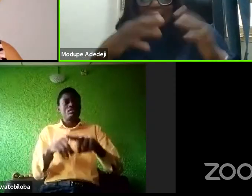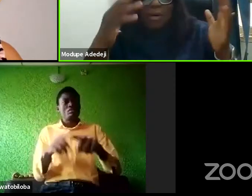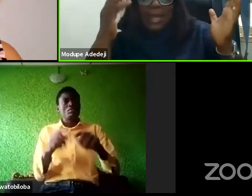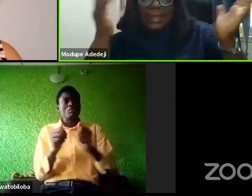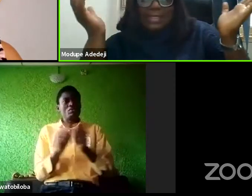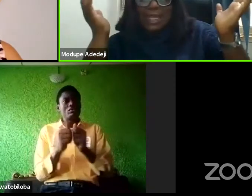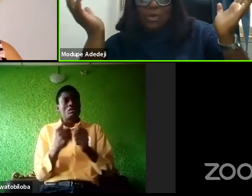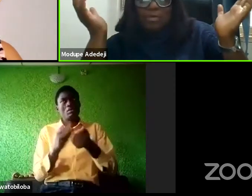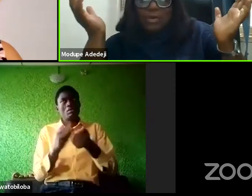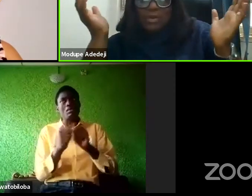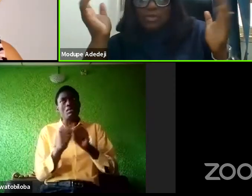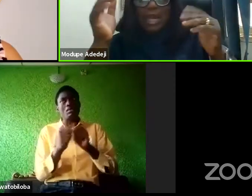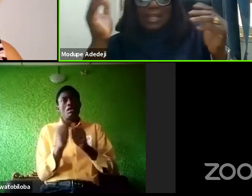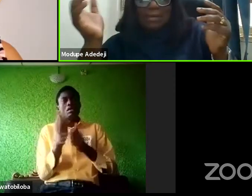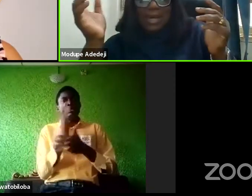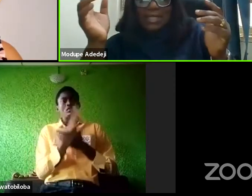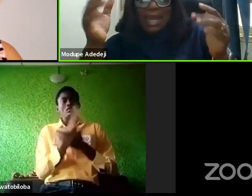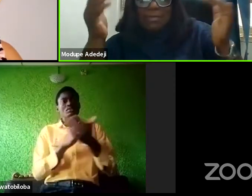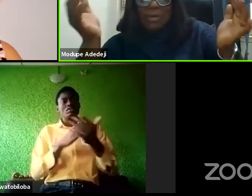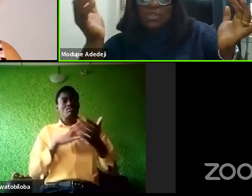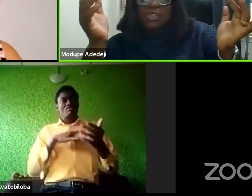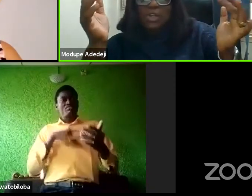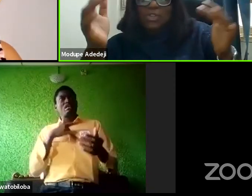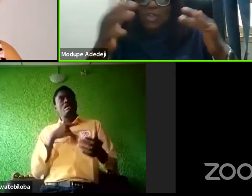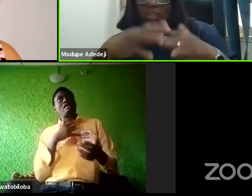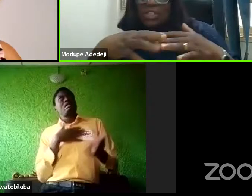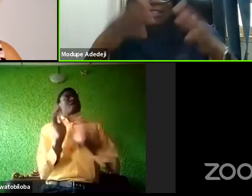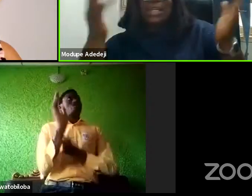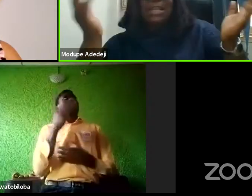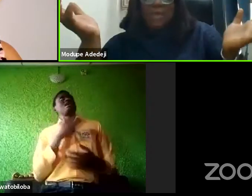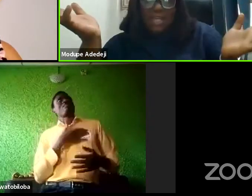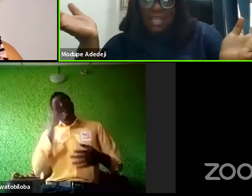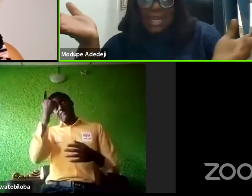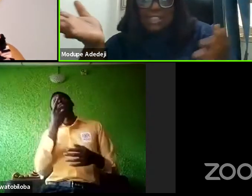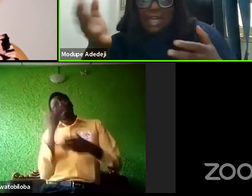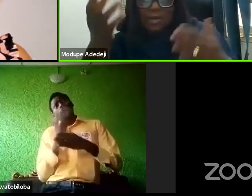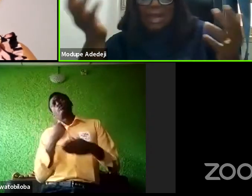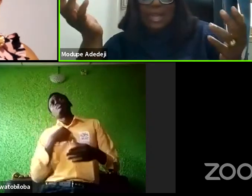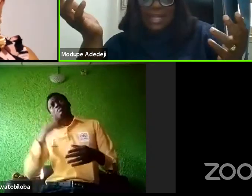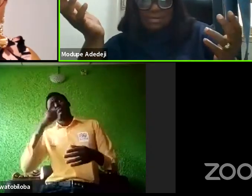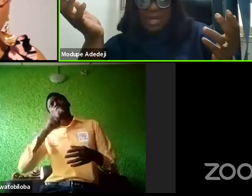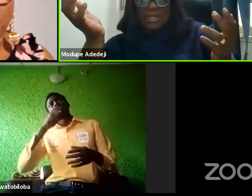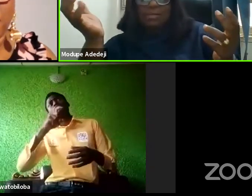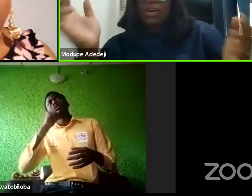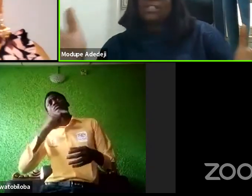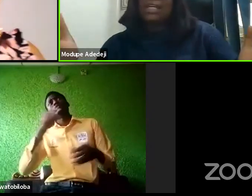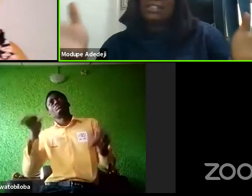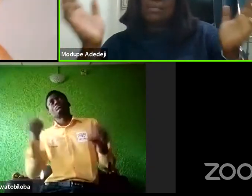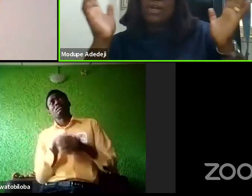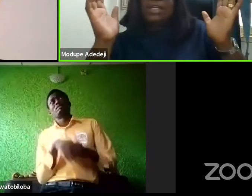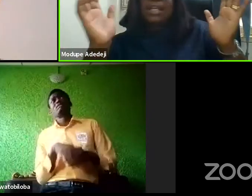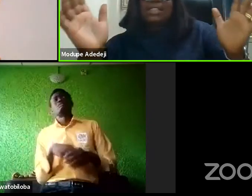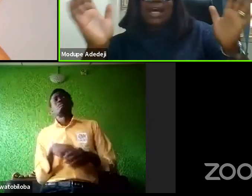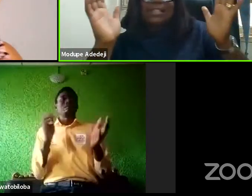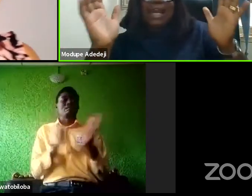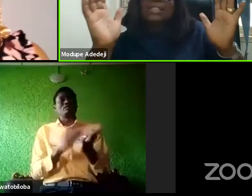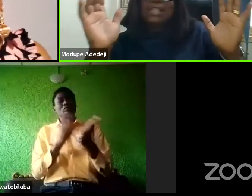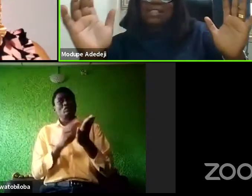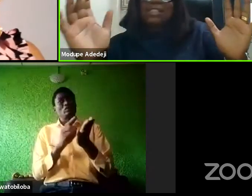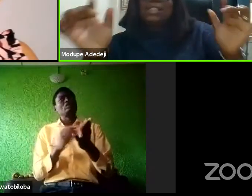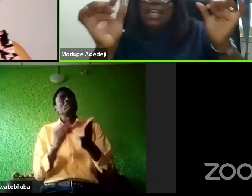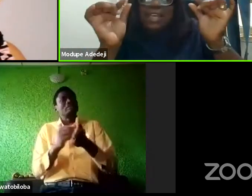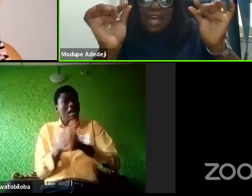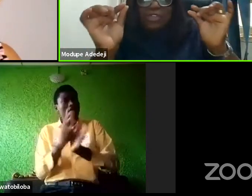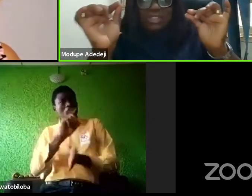my parents are on my case at home to go and get married. Now I'm coming to see the doctor. Doctor is already telling me again that when am I getting married? Because there